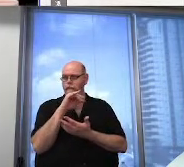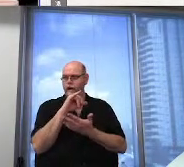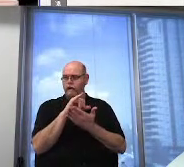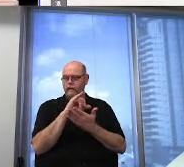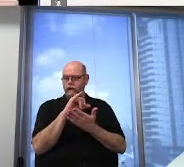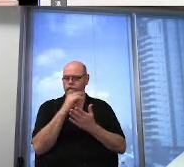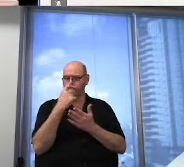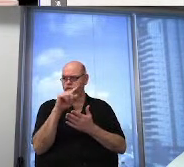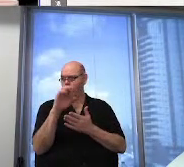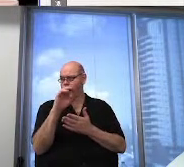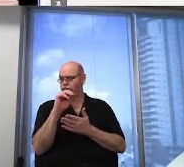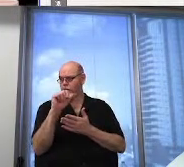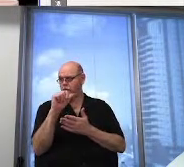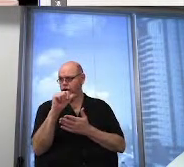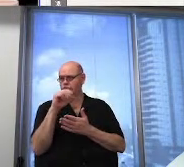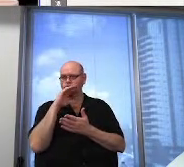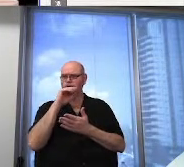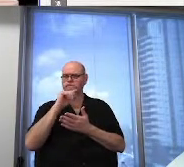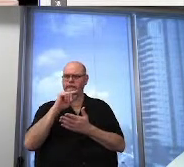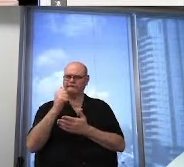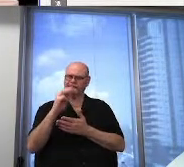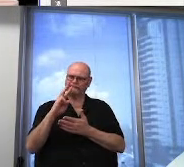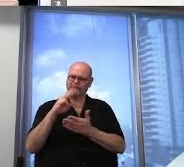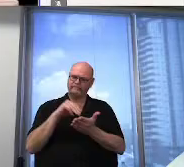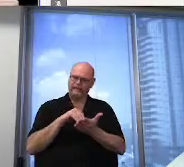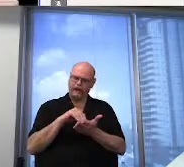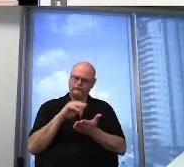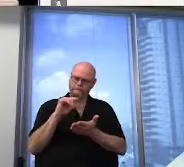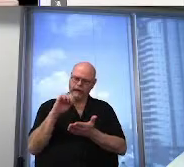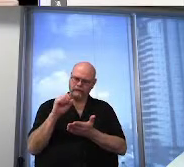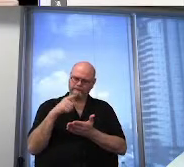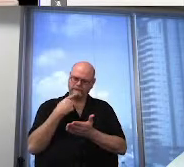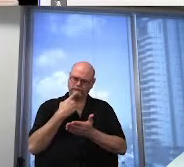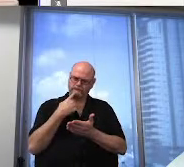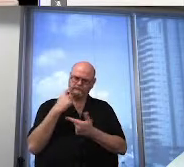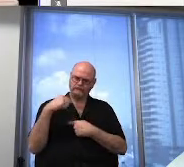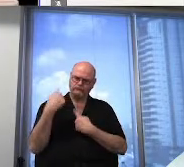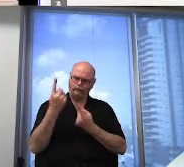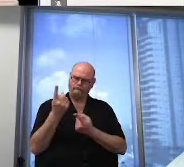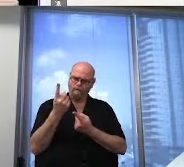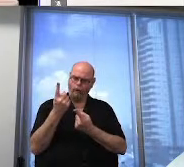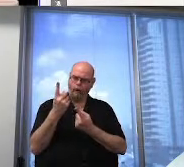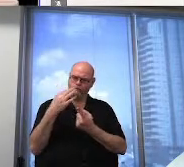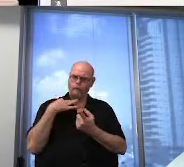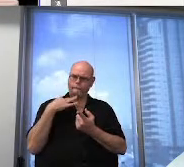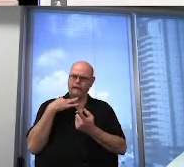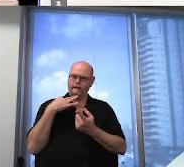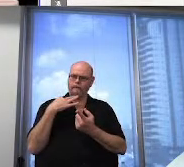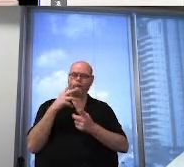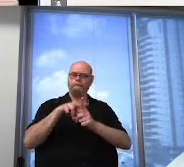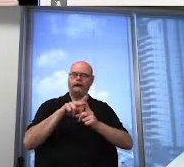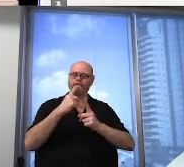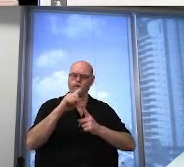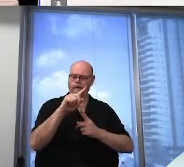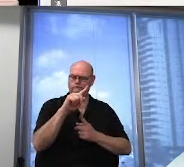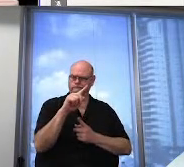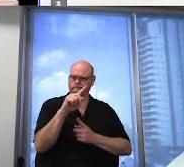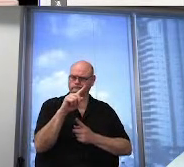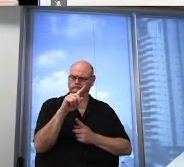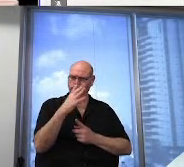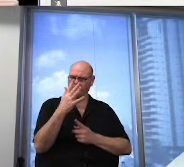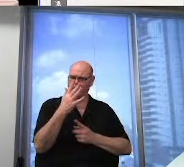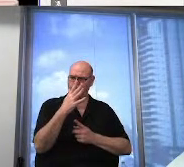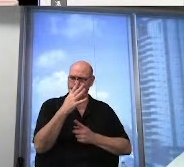with respect to the FEMA funding, you talked about 16,000 miles and then said that so far you've applied for 5,000 miles